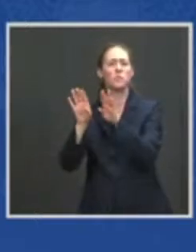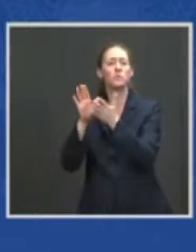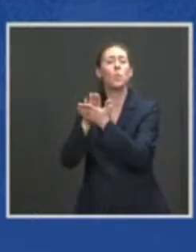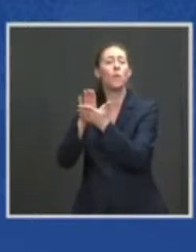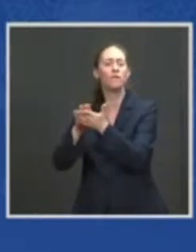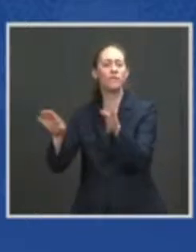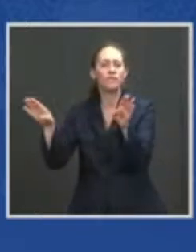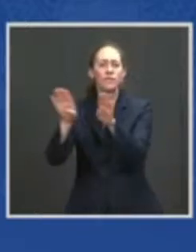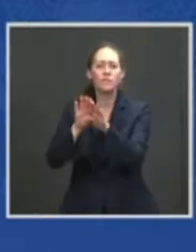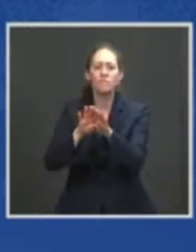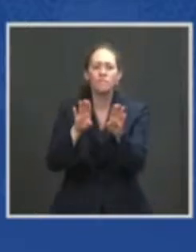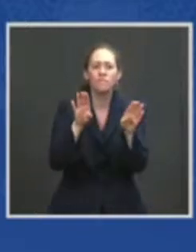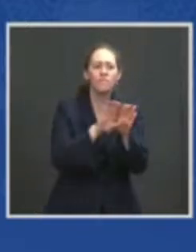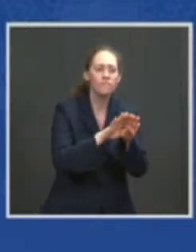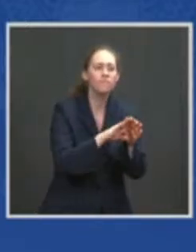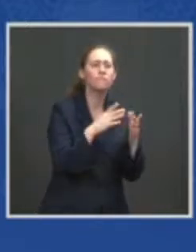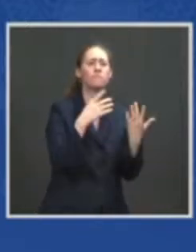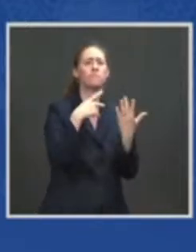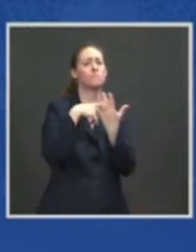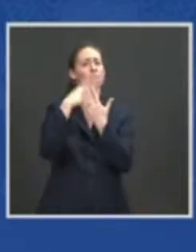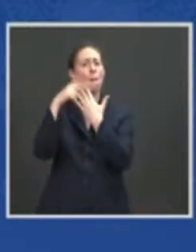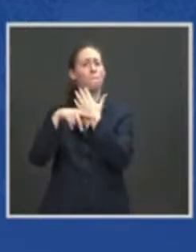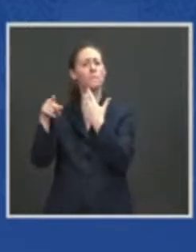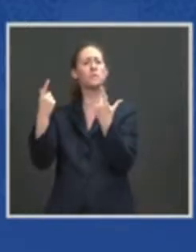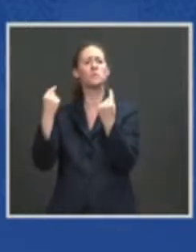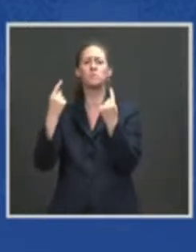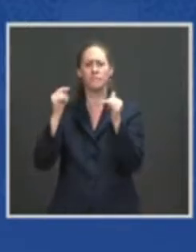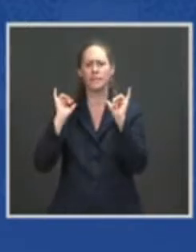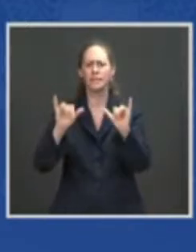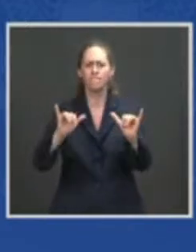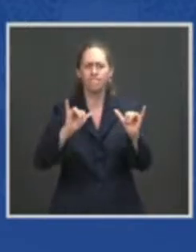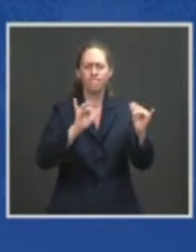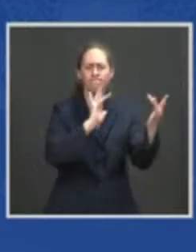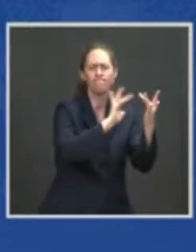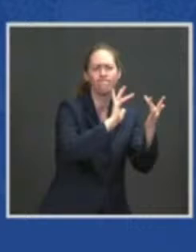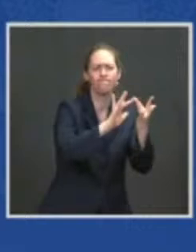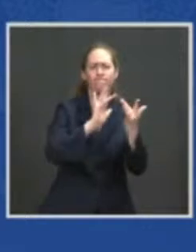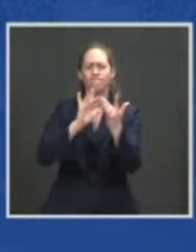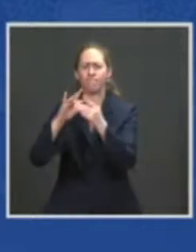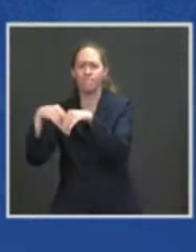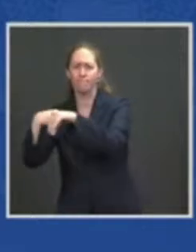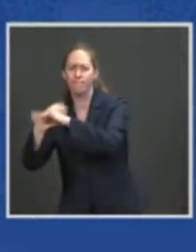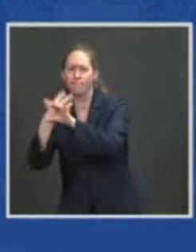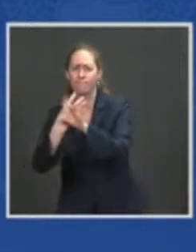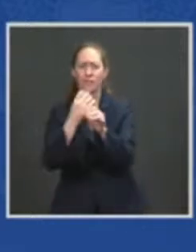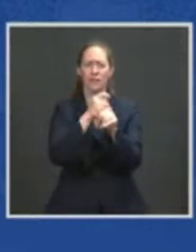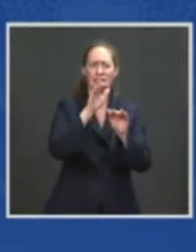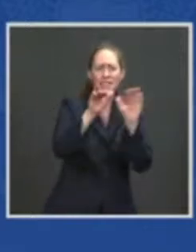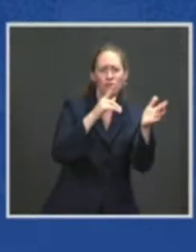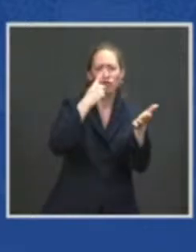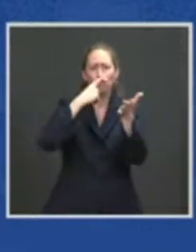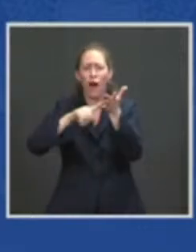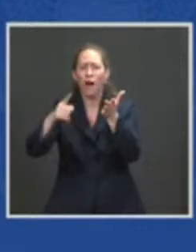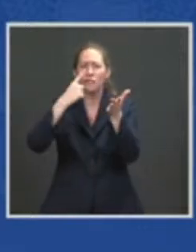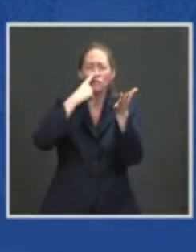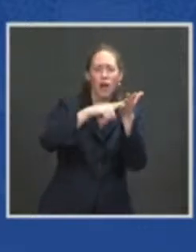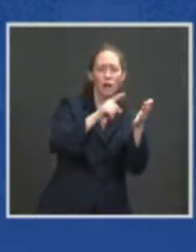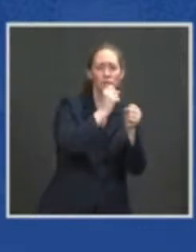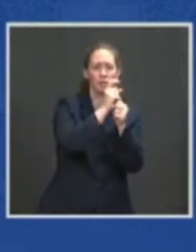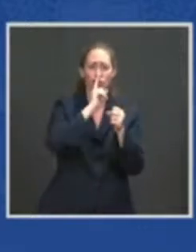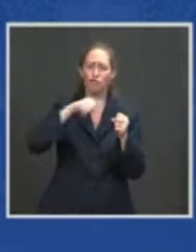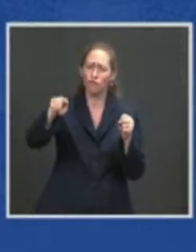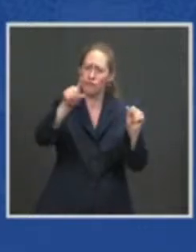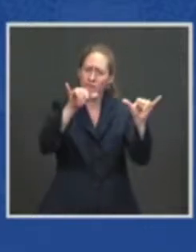at contacting all the students, keeping us all retained, and making sure we were able to finish successfully, and even worked with